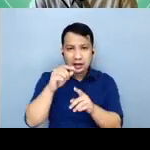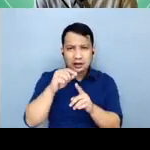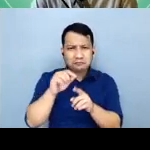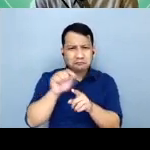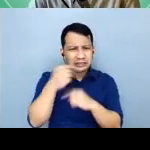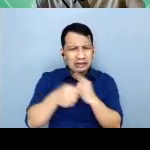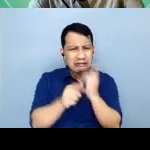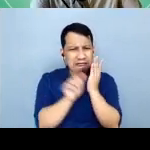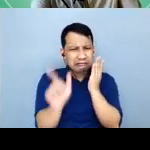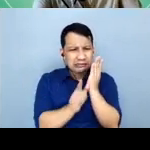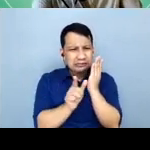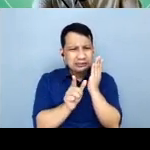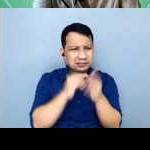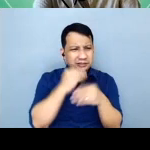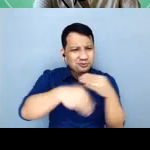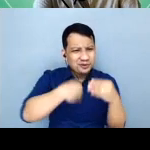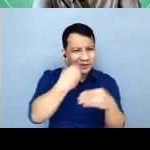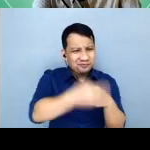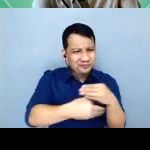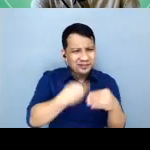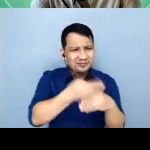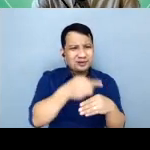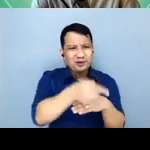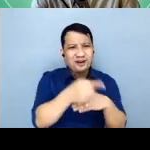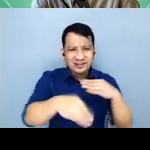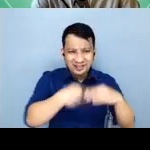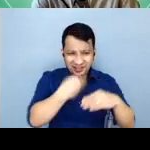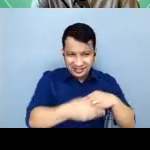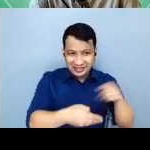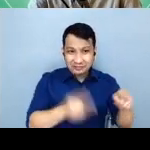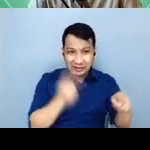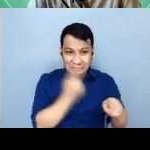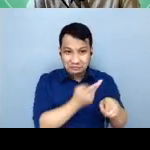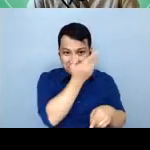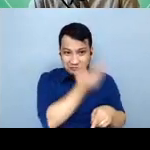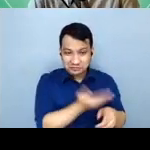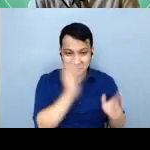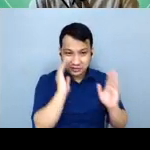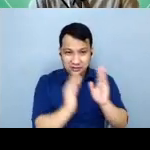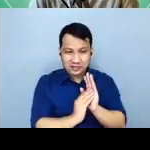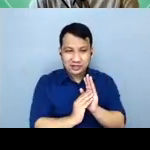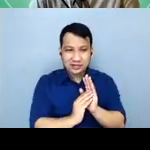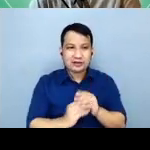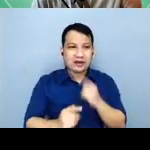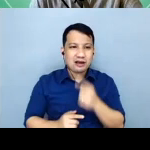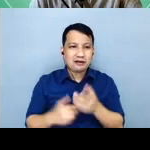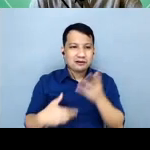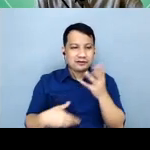only serves as a secondary packaging when it's on display in the shelves, but it adds a nice amount